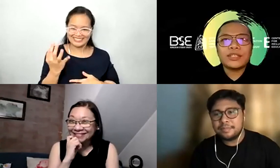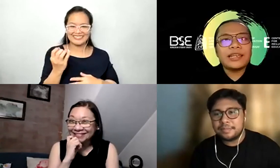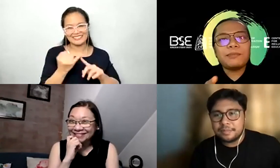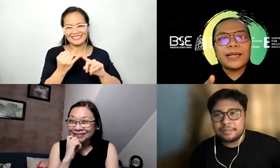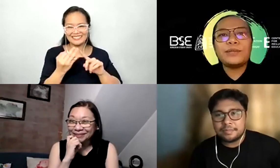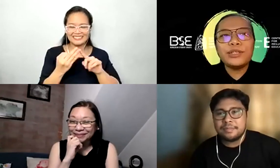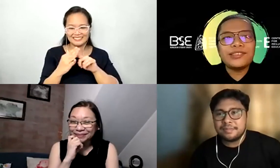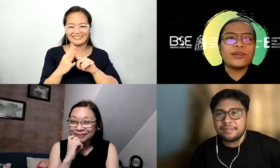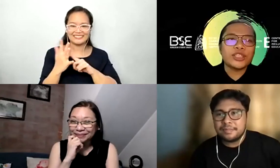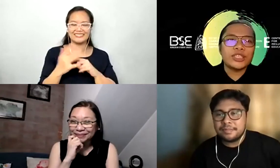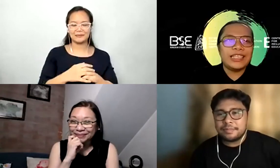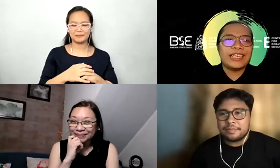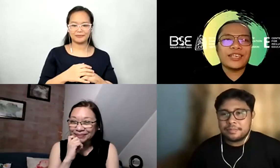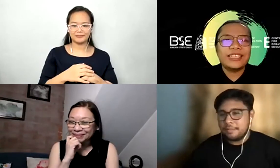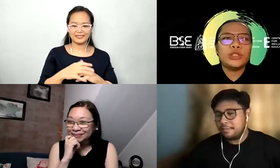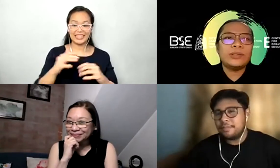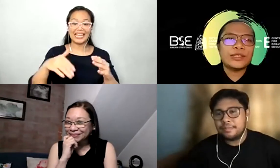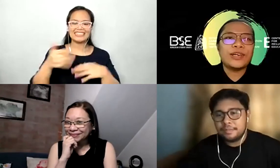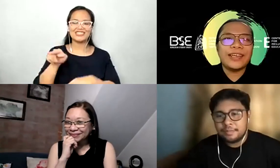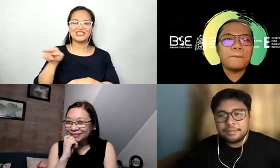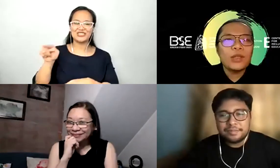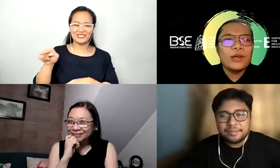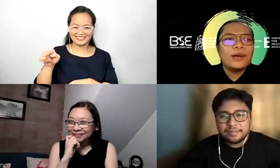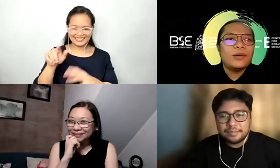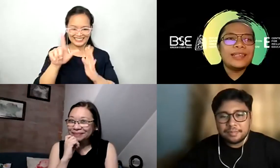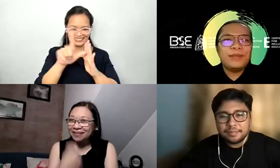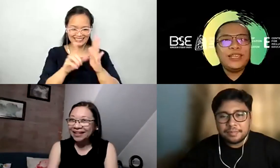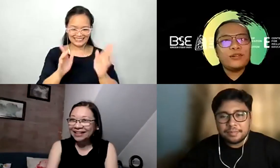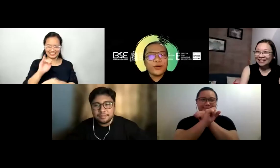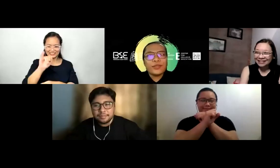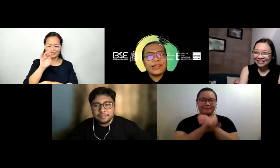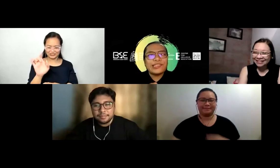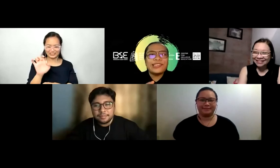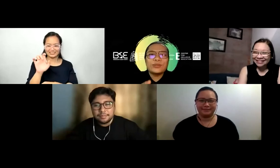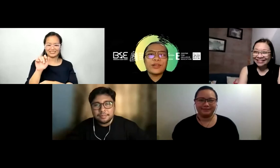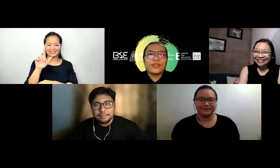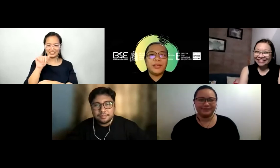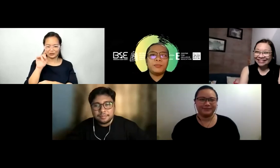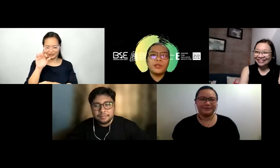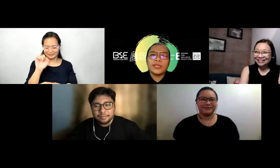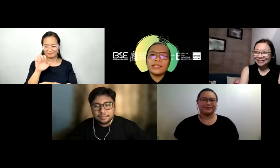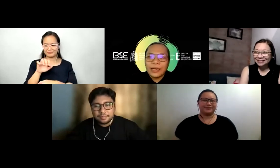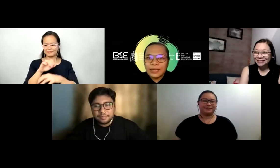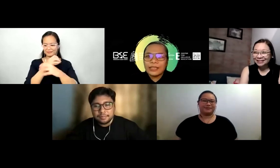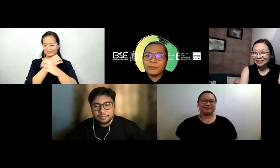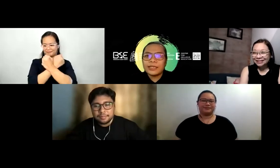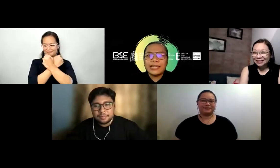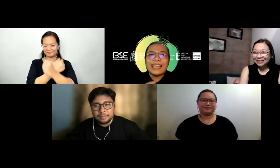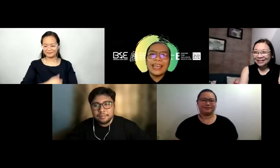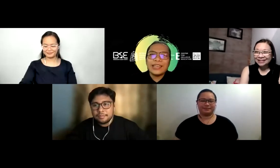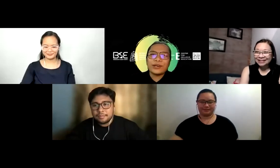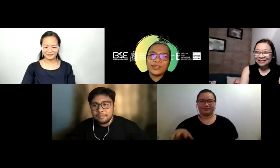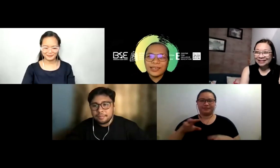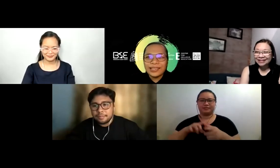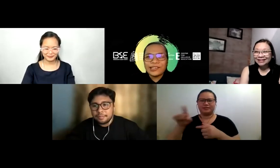Therese, paano naman yun sa question ni Attorney Jude Latore? Will it be worth listening to other people who are deliberately lying